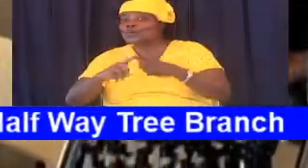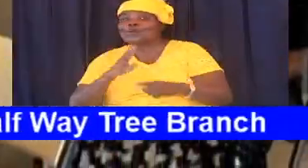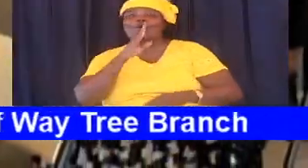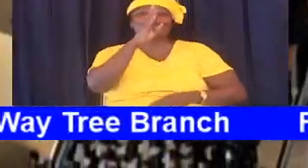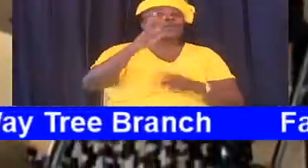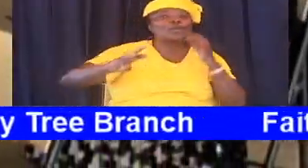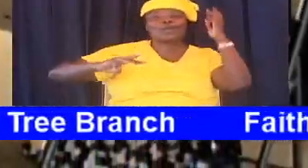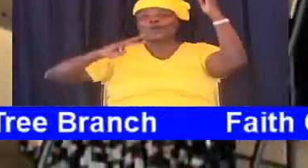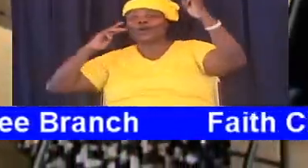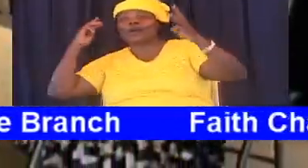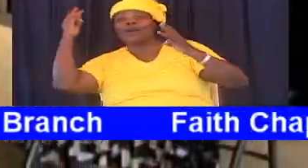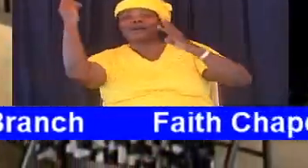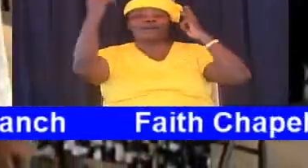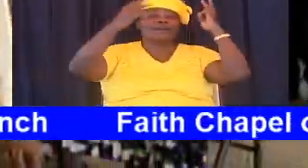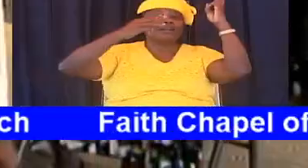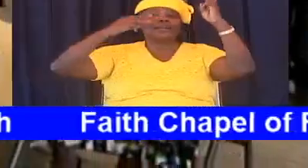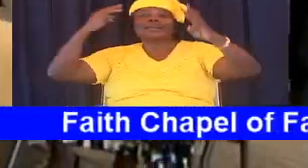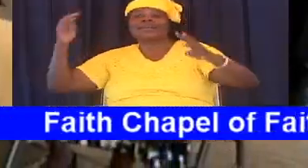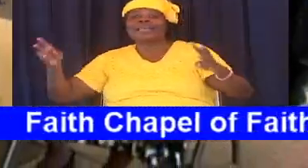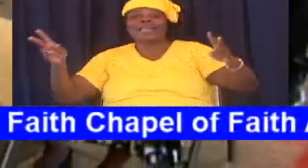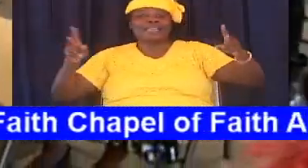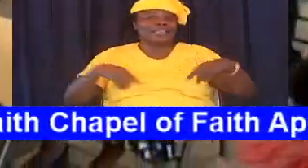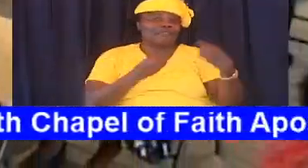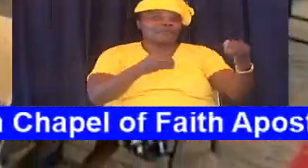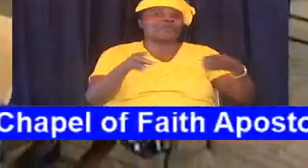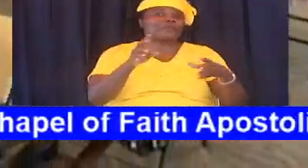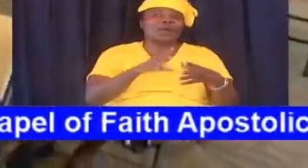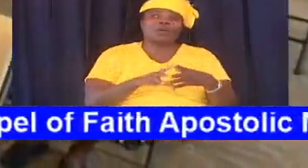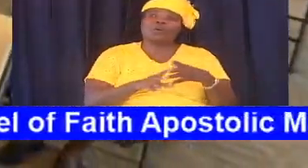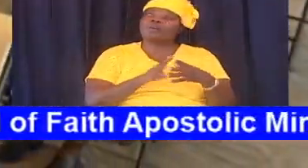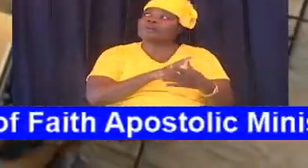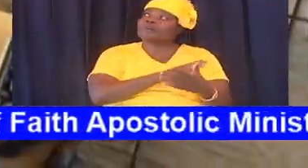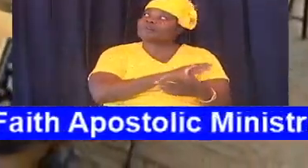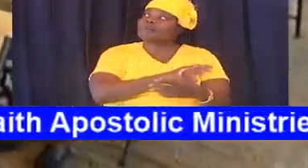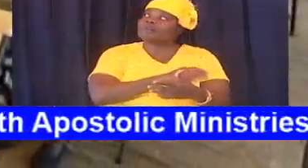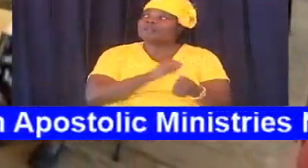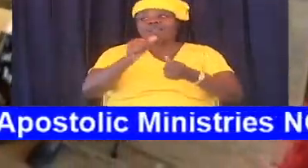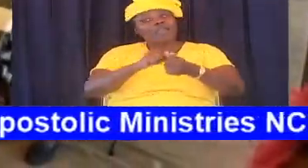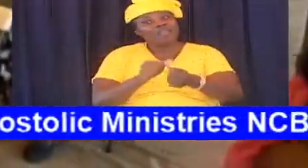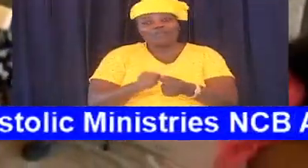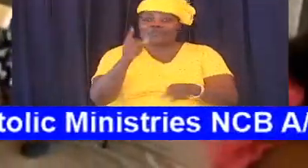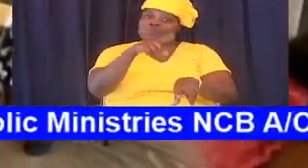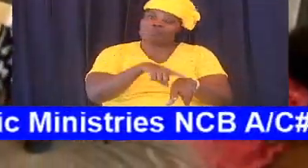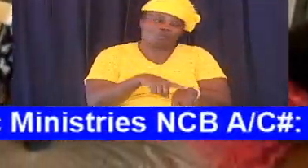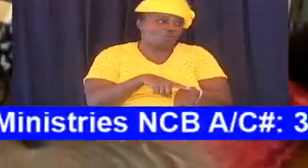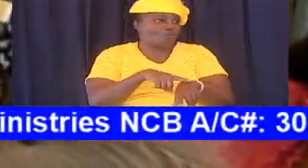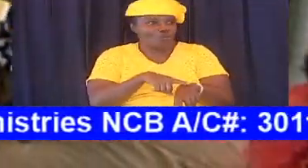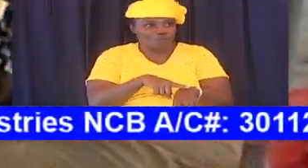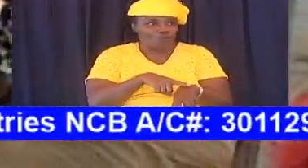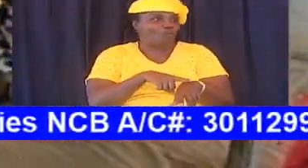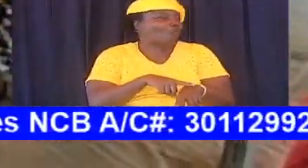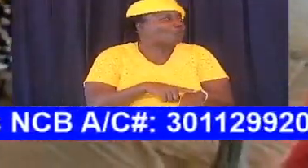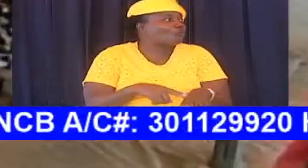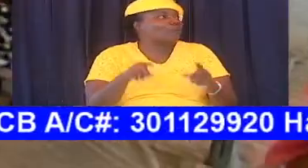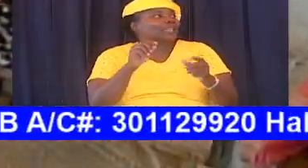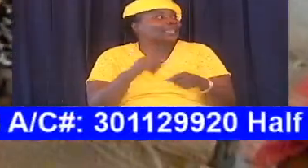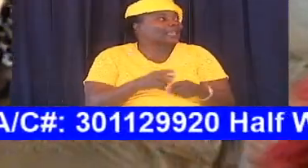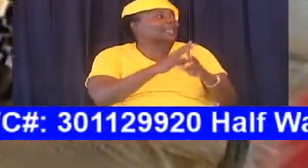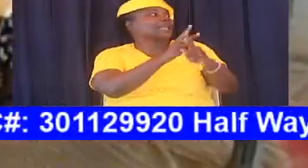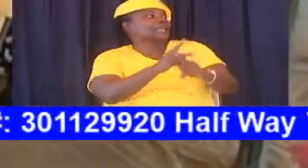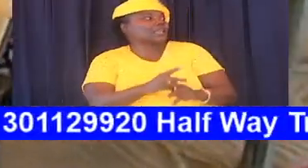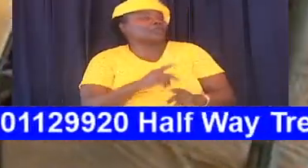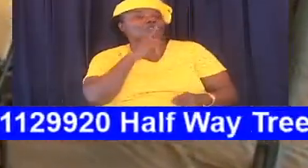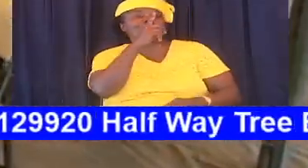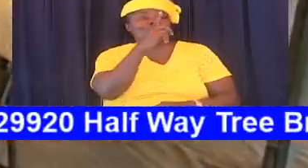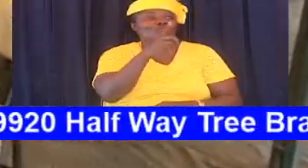to be won. So give me power, give me power, every hour, every hour. Keep